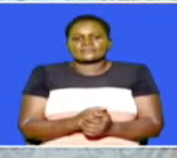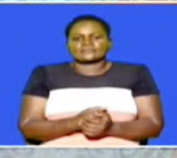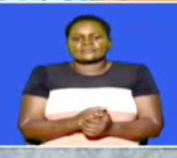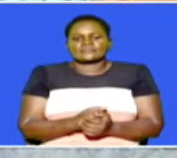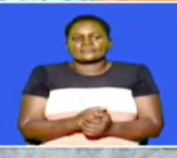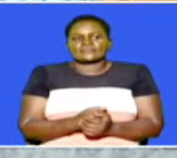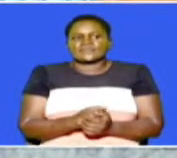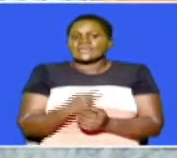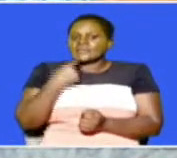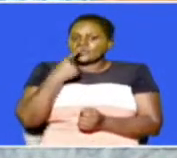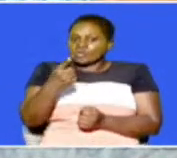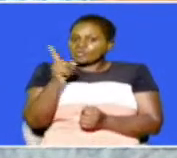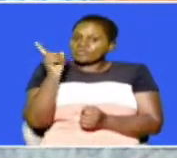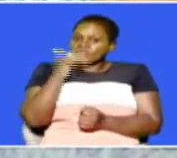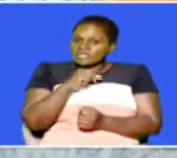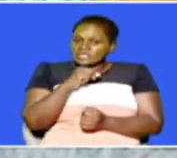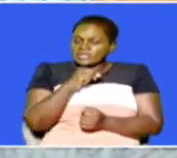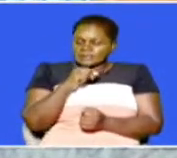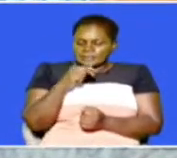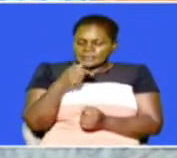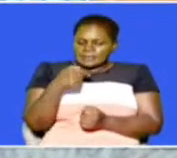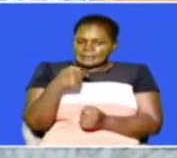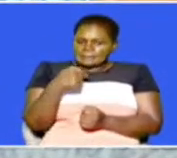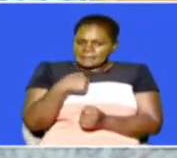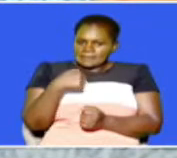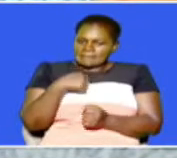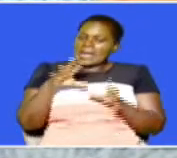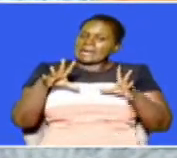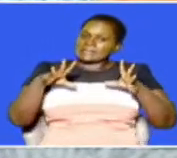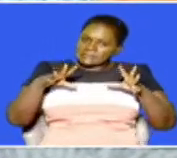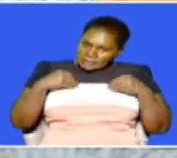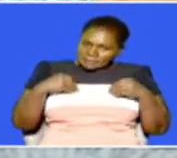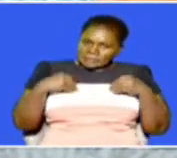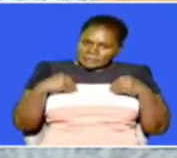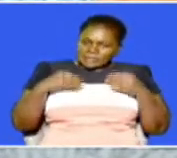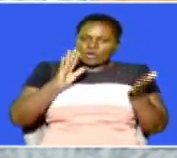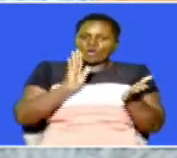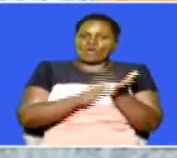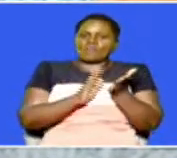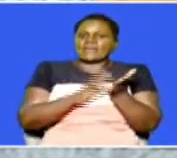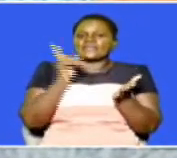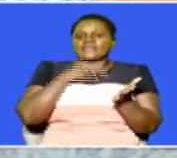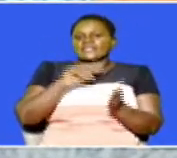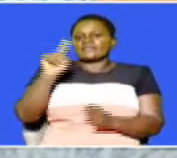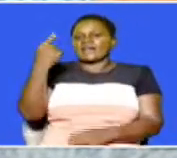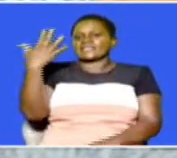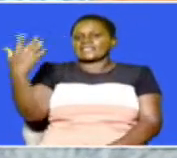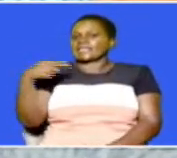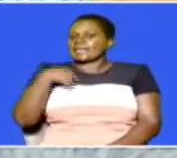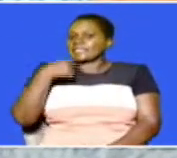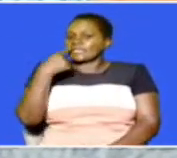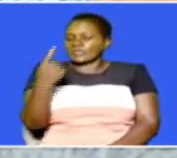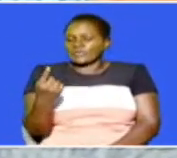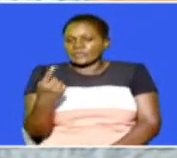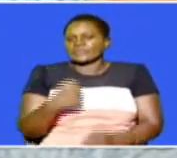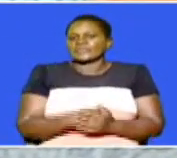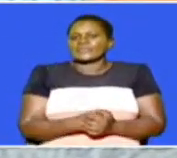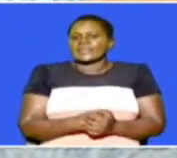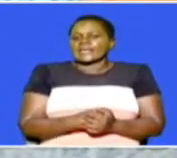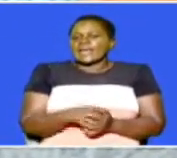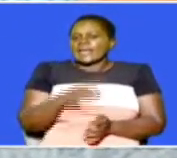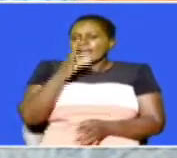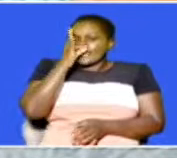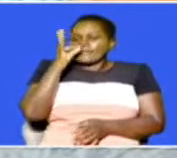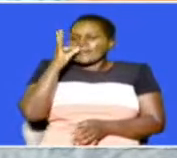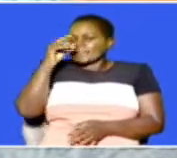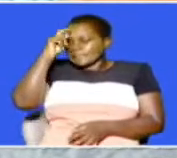I have already told you that I accept that. And the first thing I told you is that he was